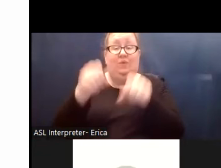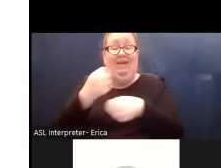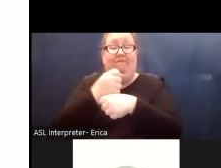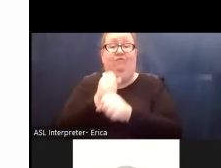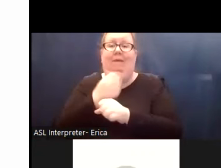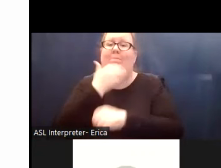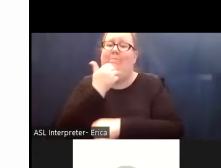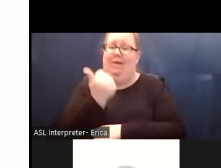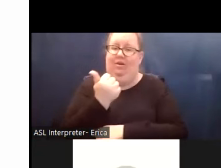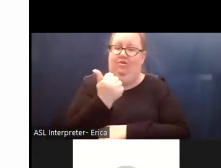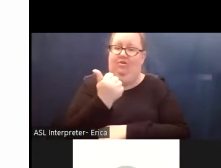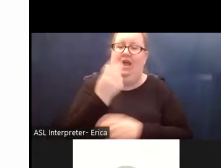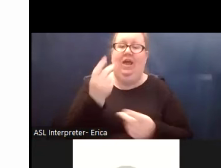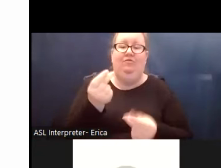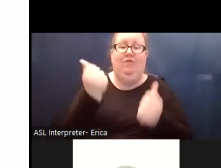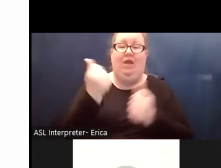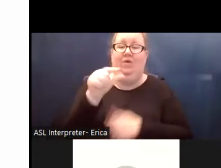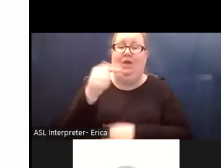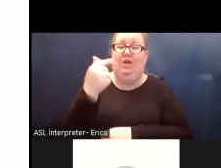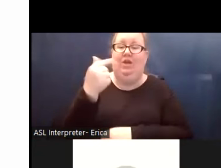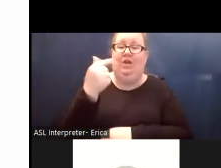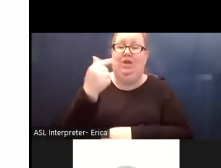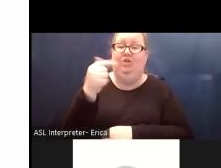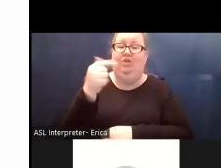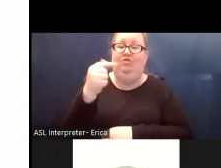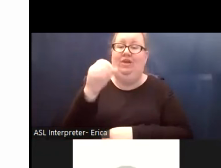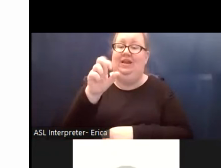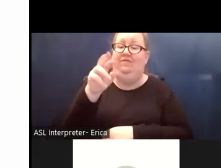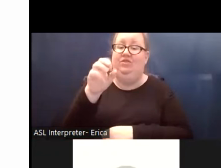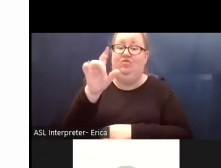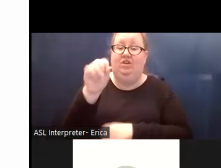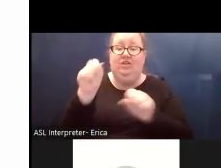green infrastructure can be used along city-owned properties,